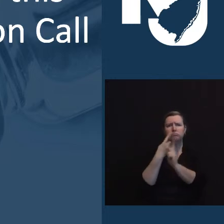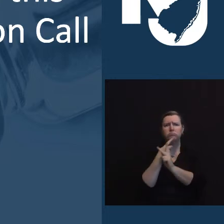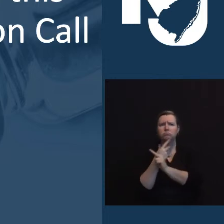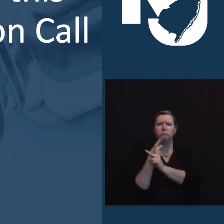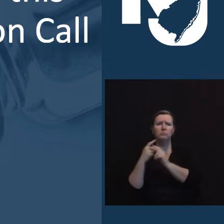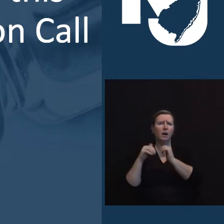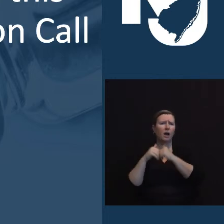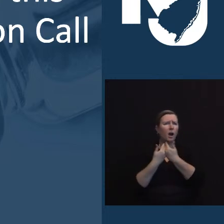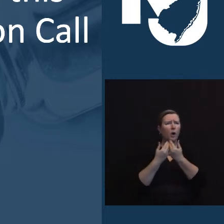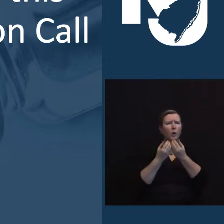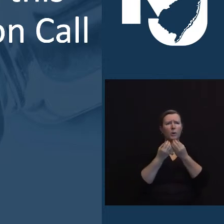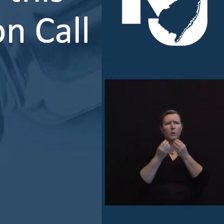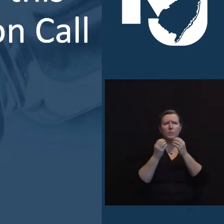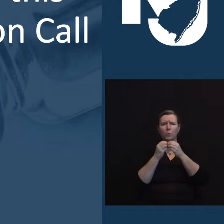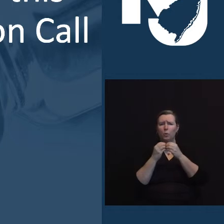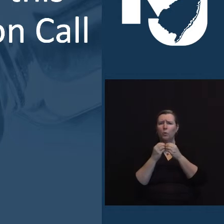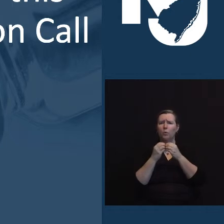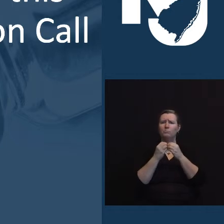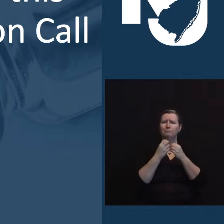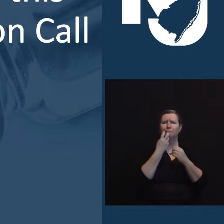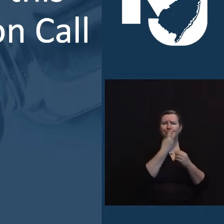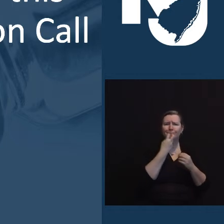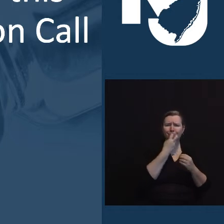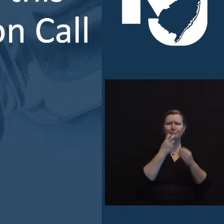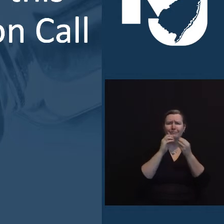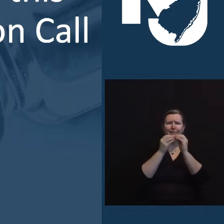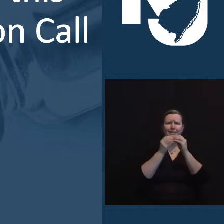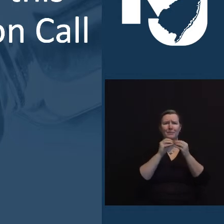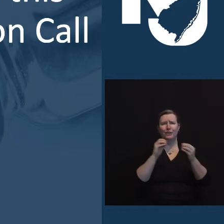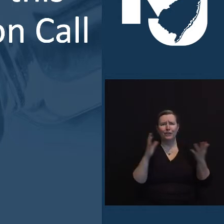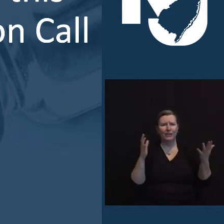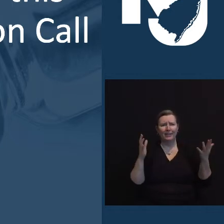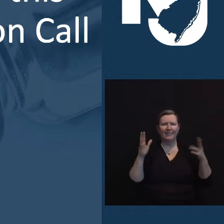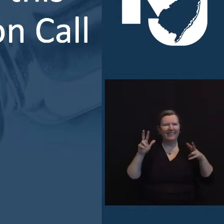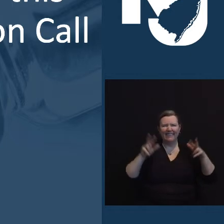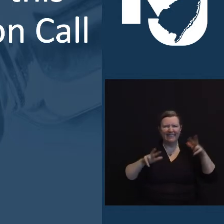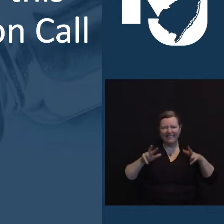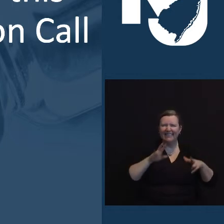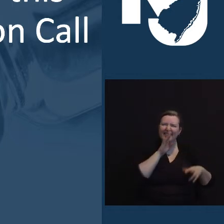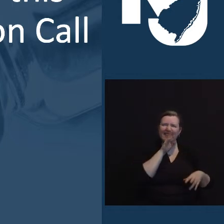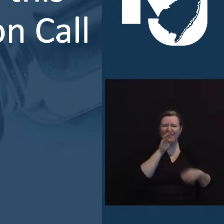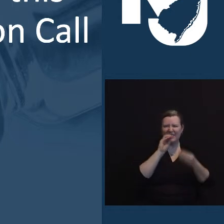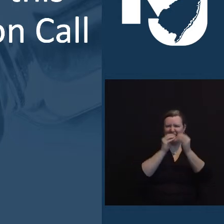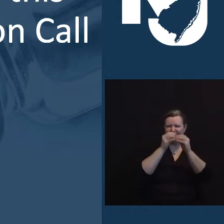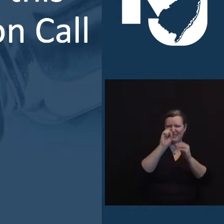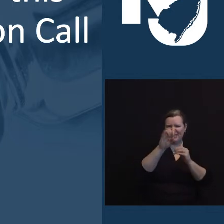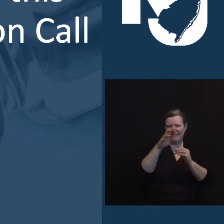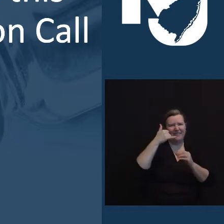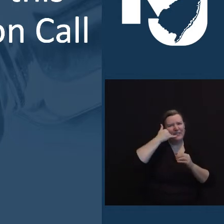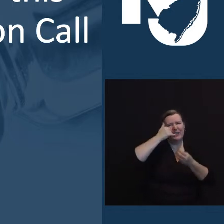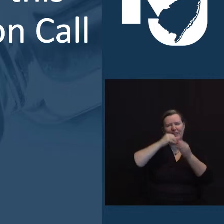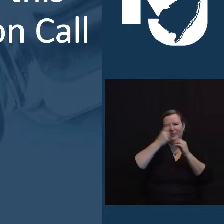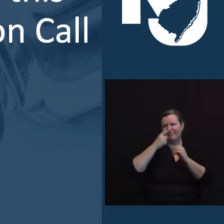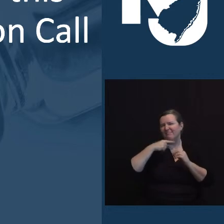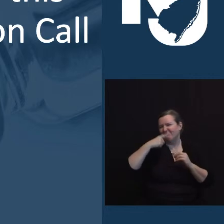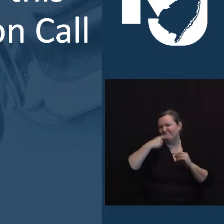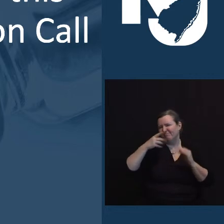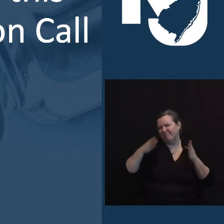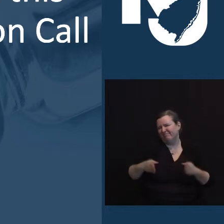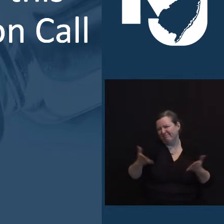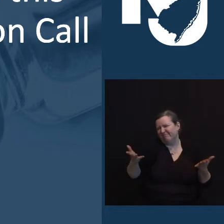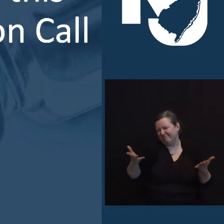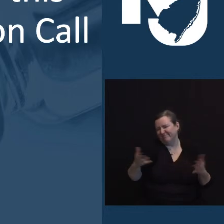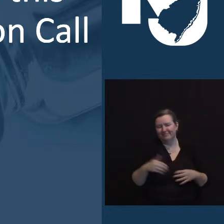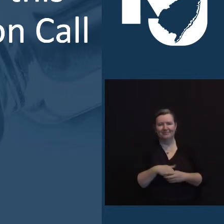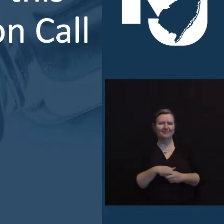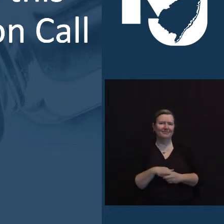easily. And again, Judy will have more color and detail to add here as I've just given you some what are admittedly very broad strokes. Today,